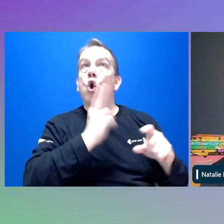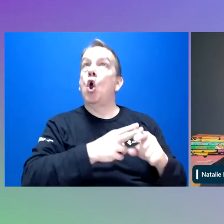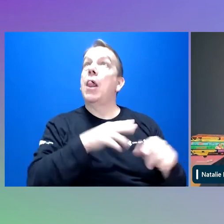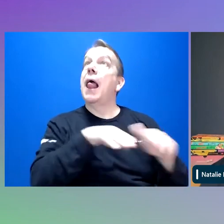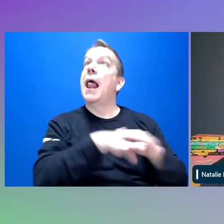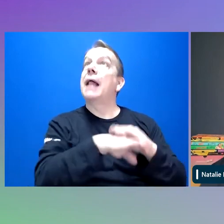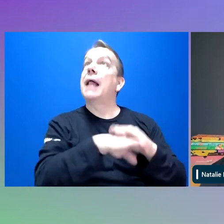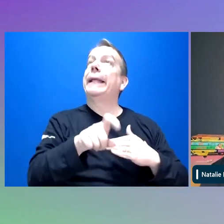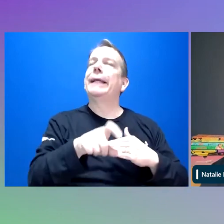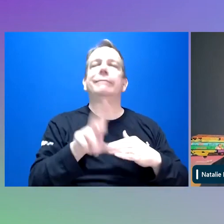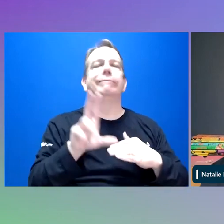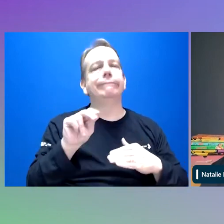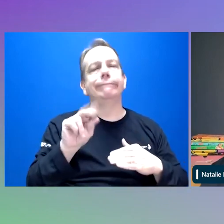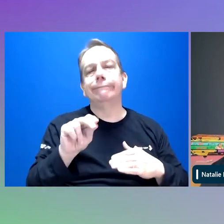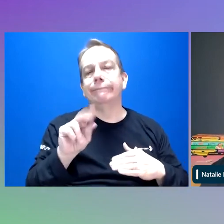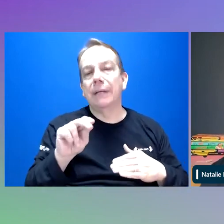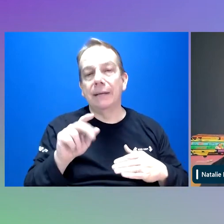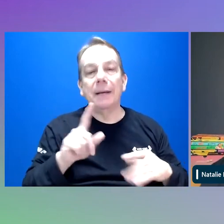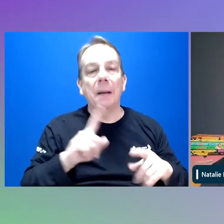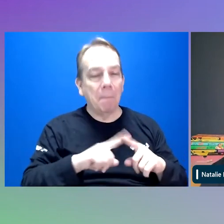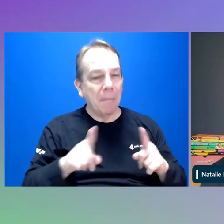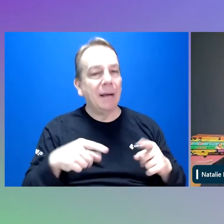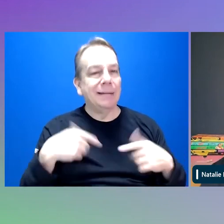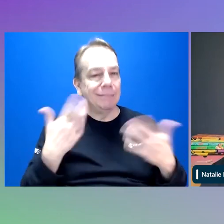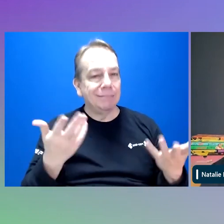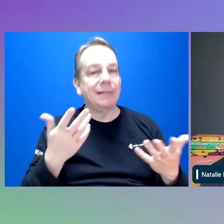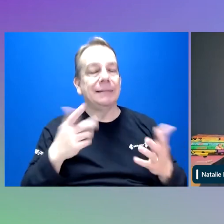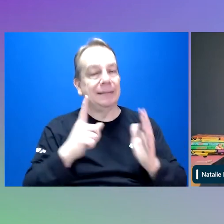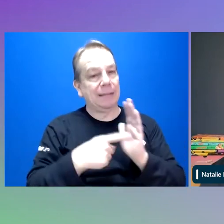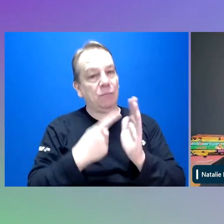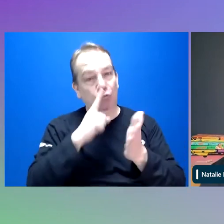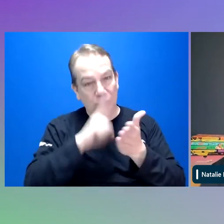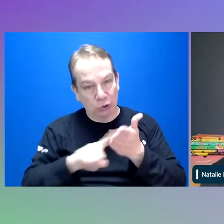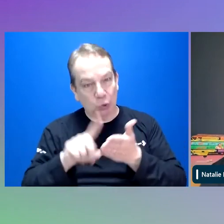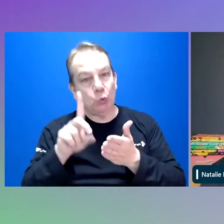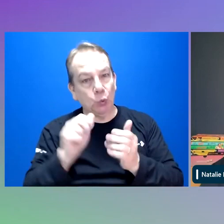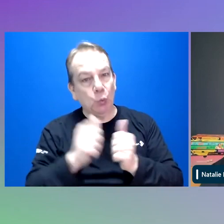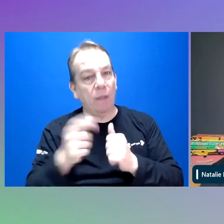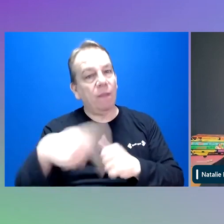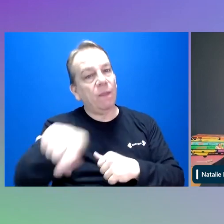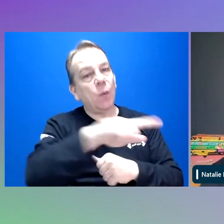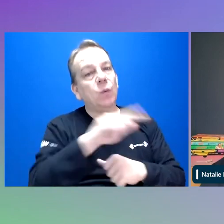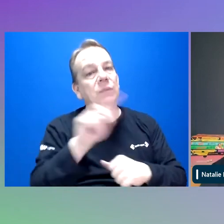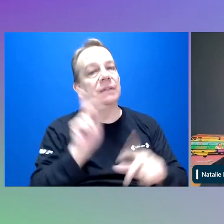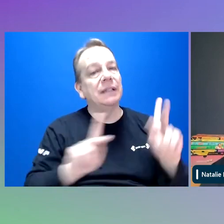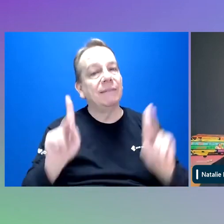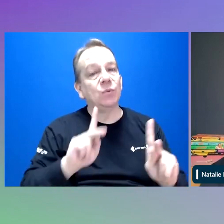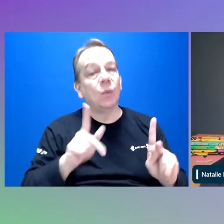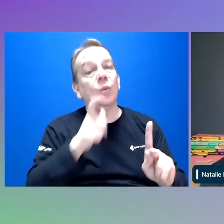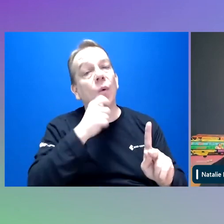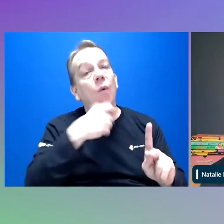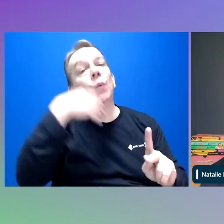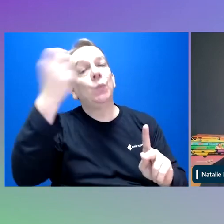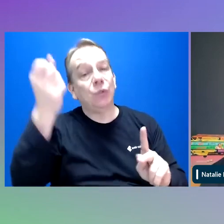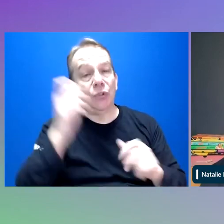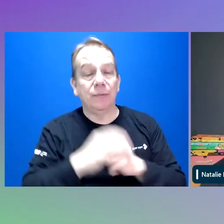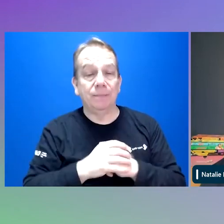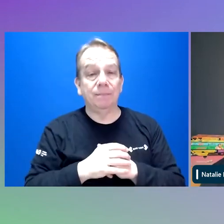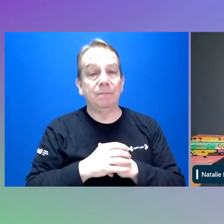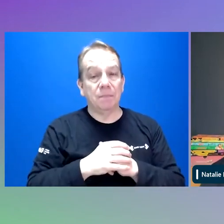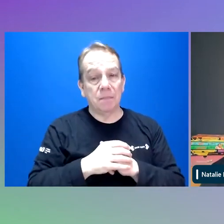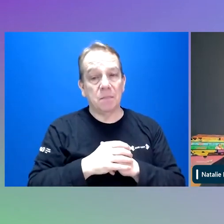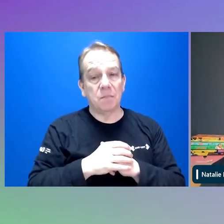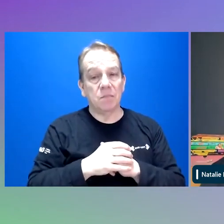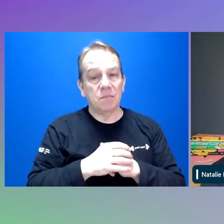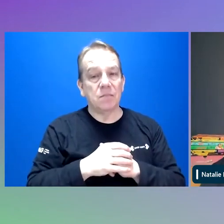a panel like this that is called that way. But research is still done with them, and we're still learning all we can about their experiences. It's just that